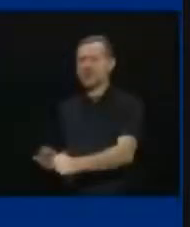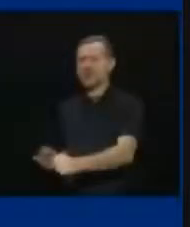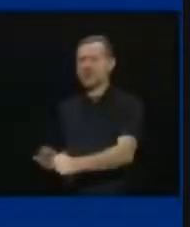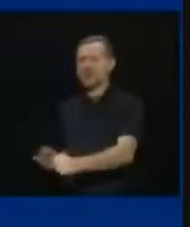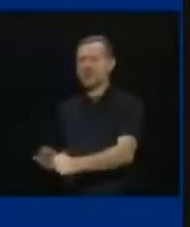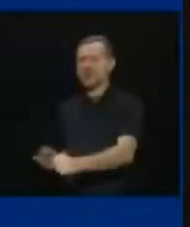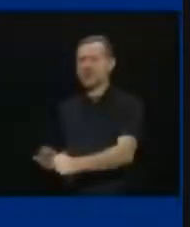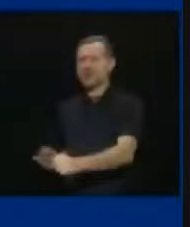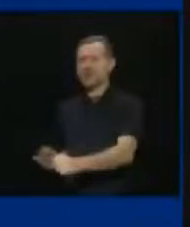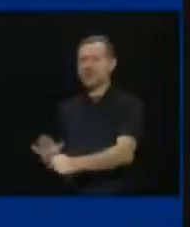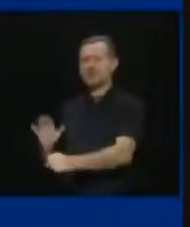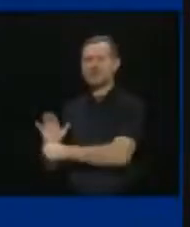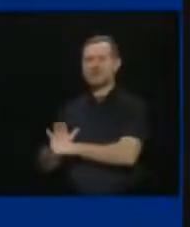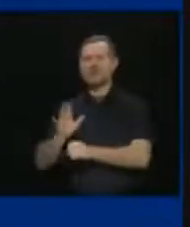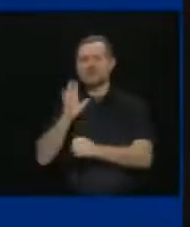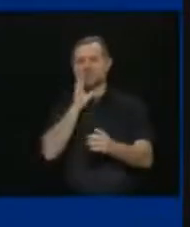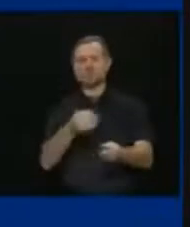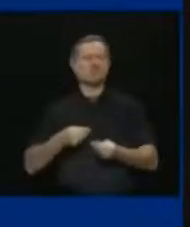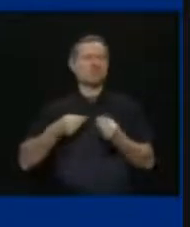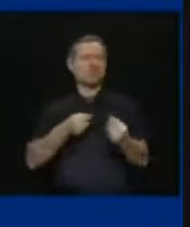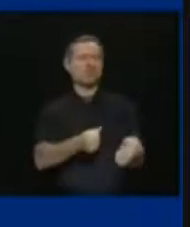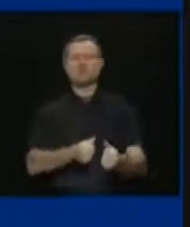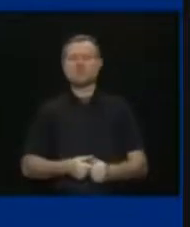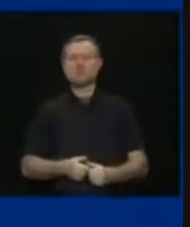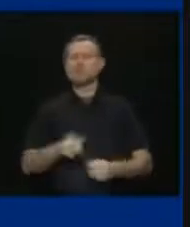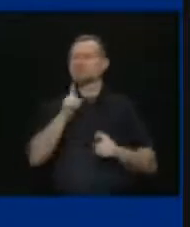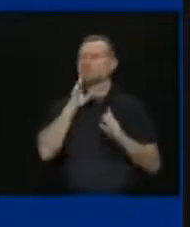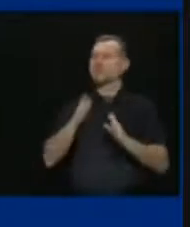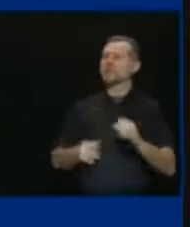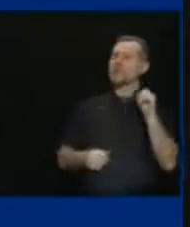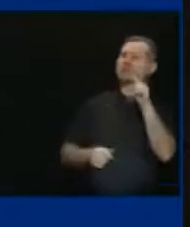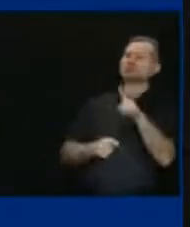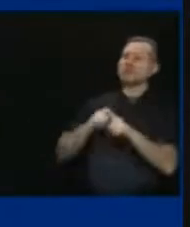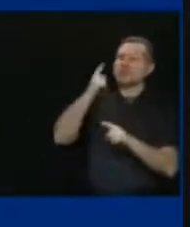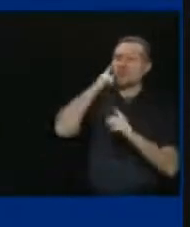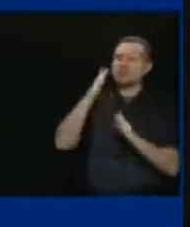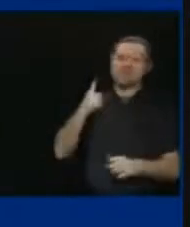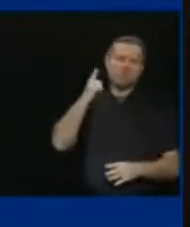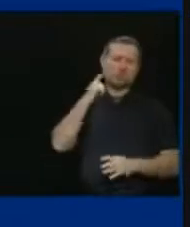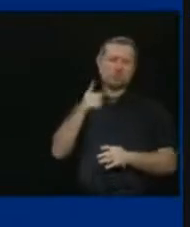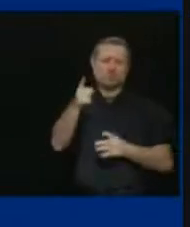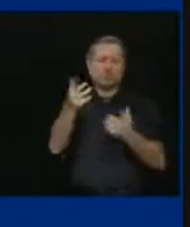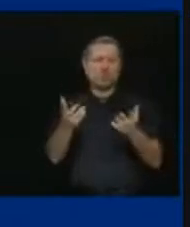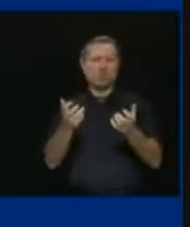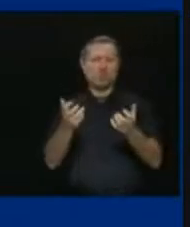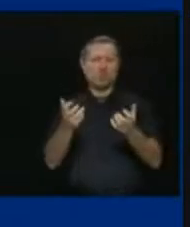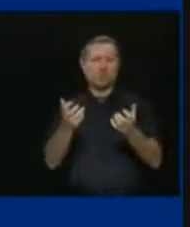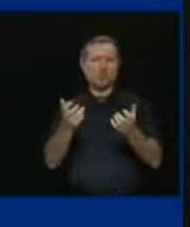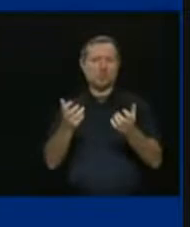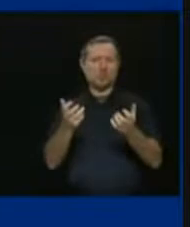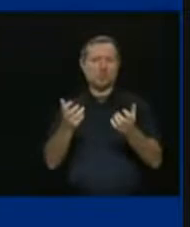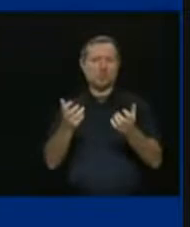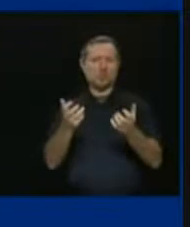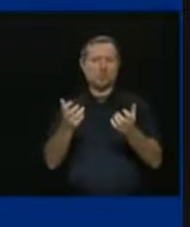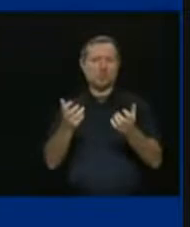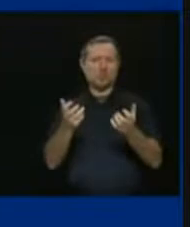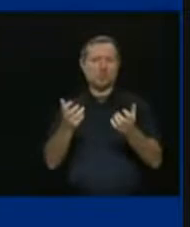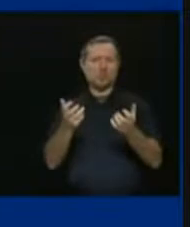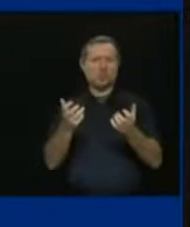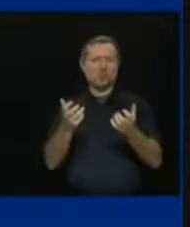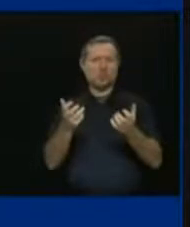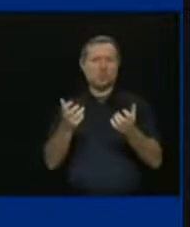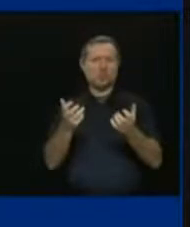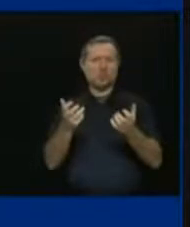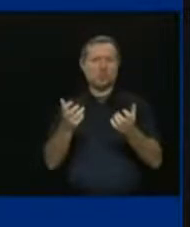question. Governor, from what I've heard today, it seems like you want to help people who are already addicted, which is He says, from what I